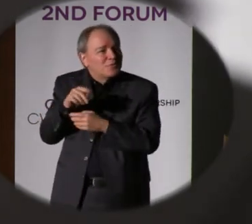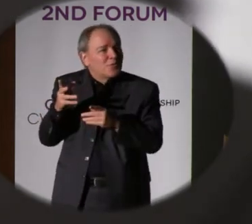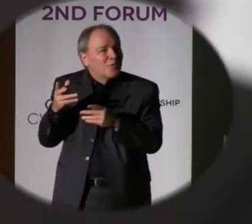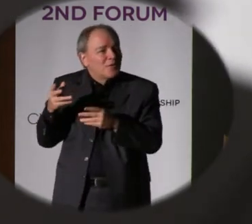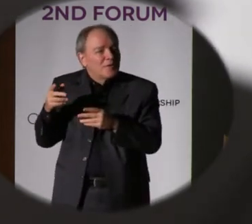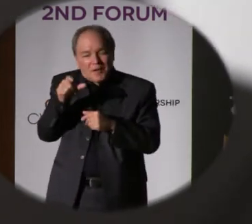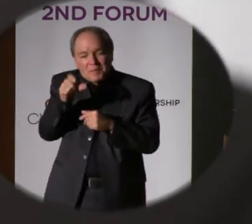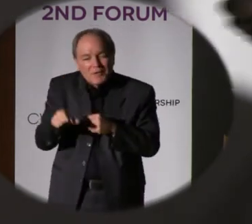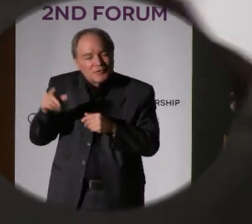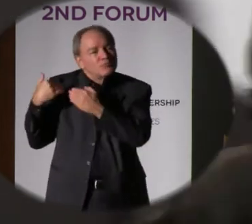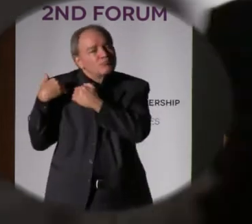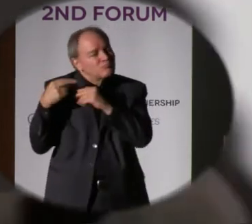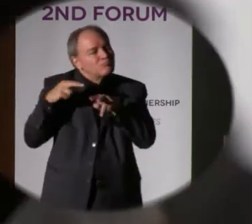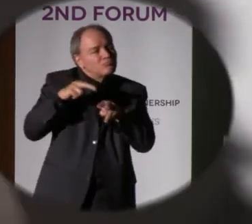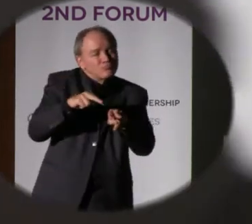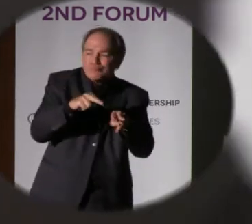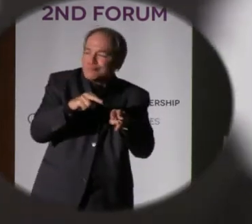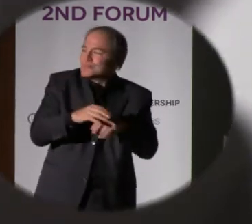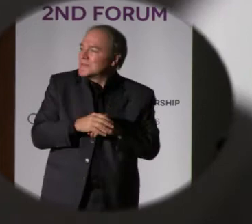Would